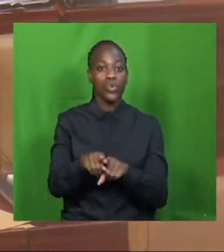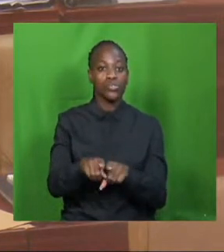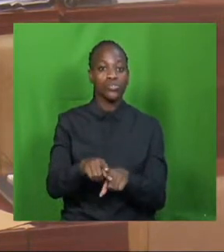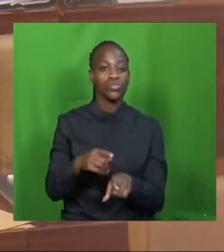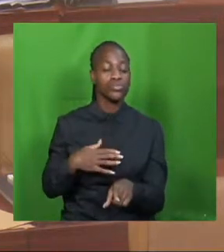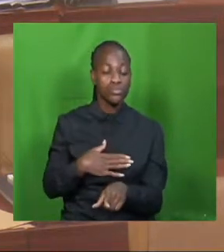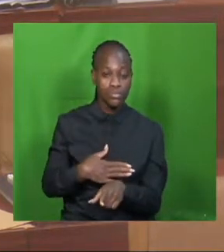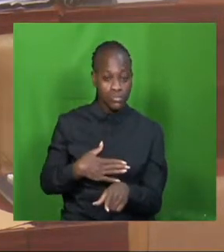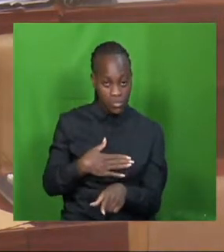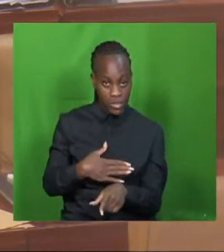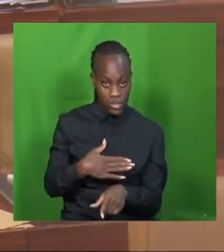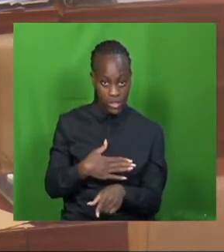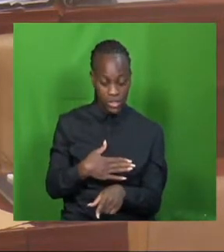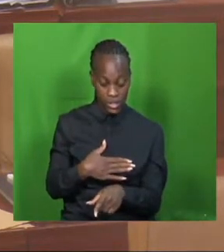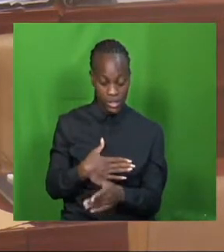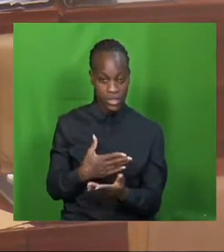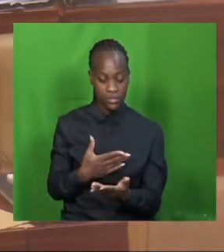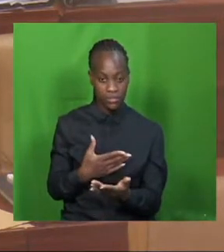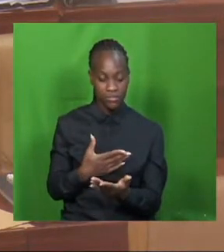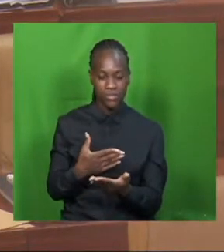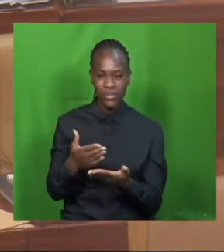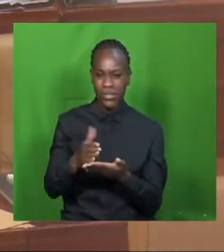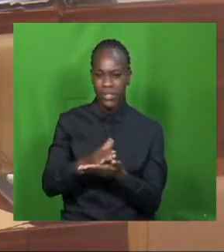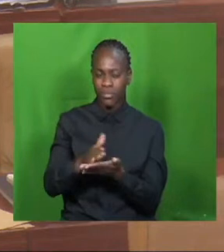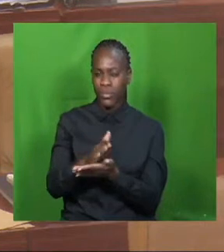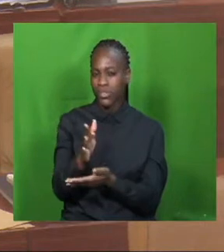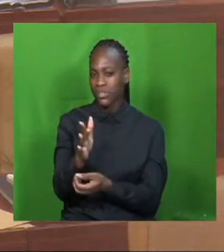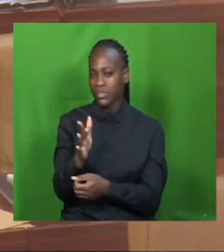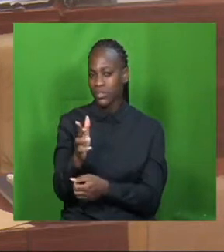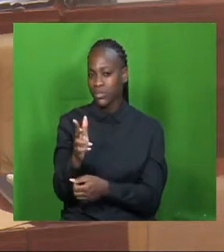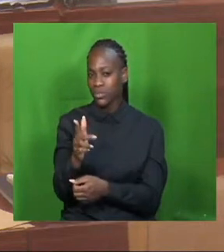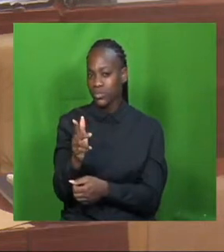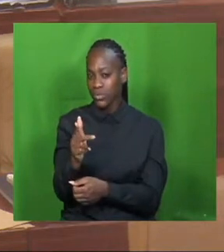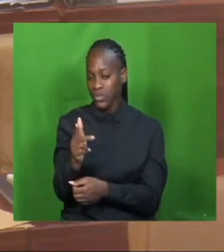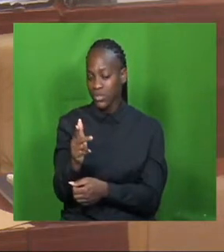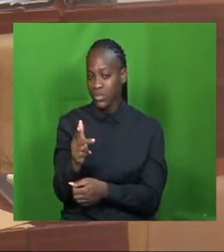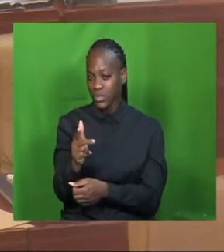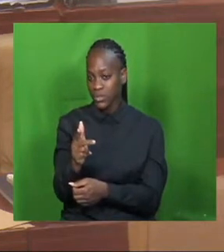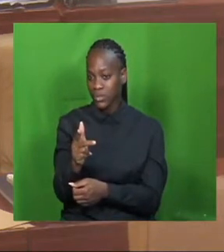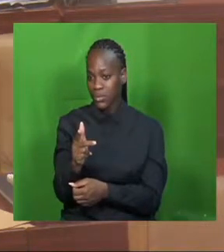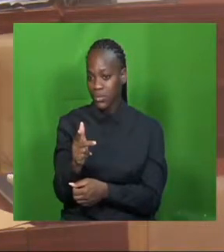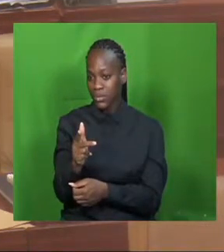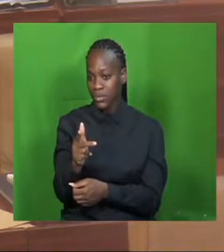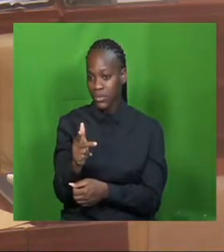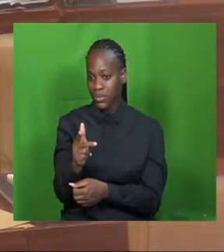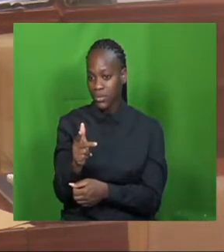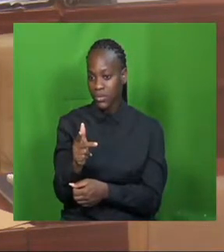Yes, Honourable Member. Mr. Speaker, thank you for the opportunity. Mr. Speaker, on page 30,